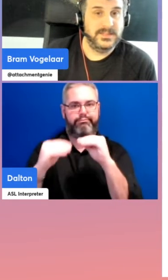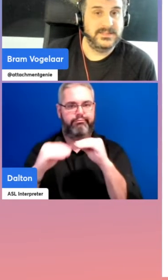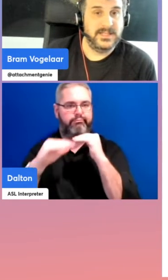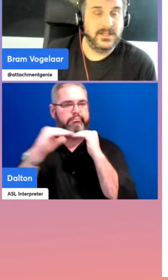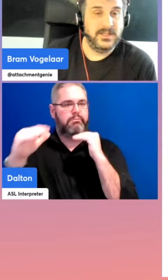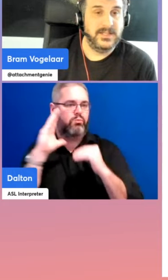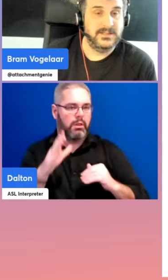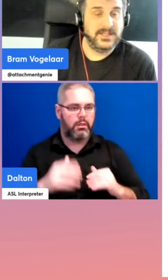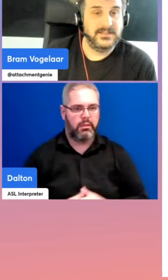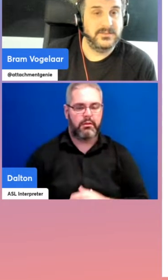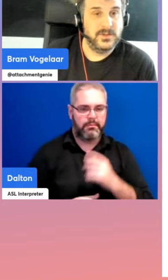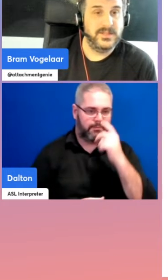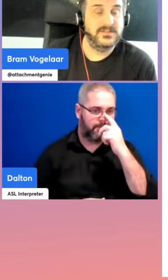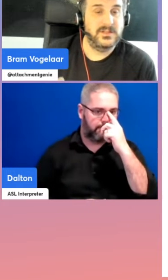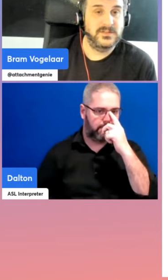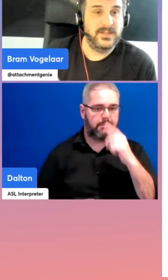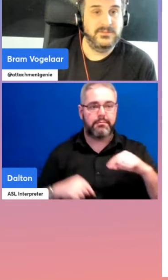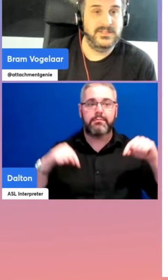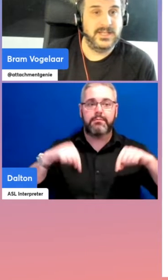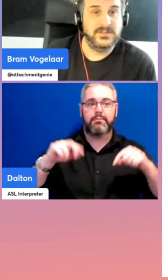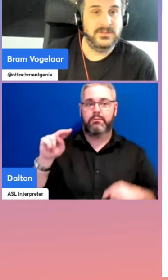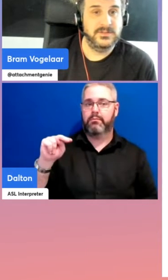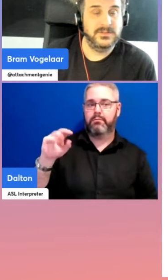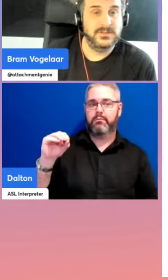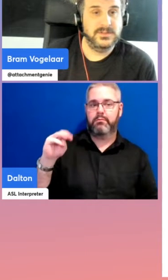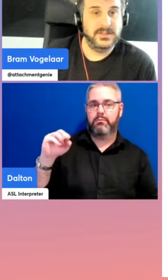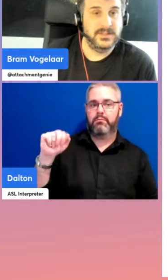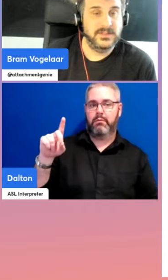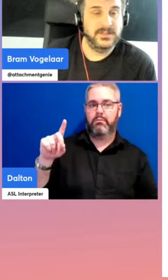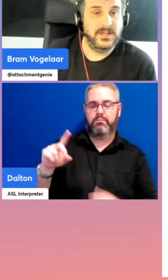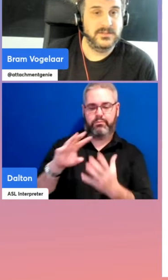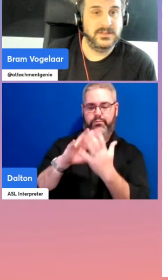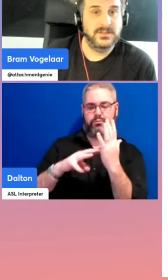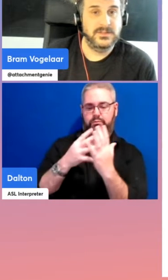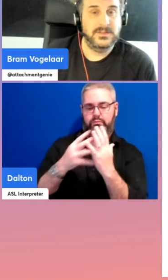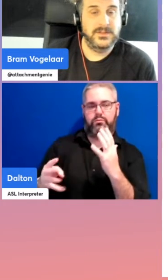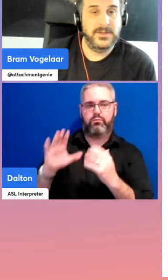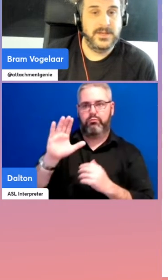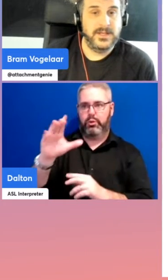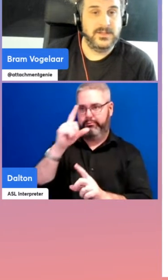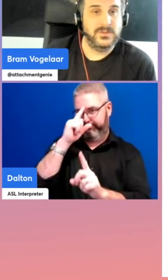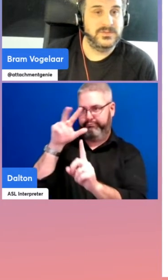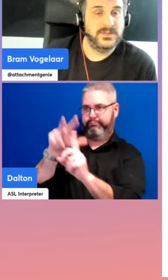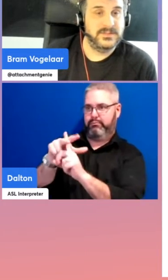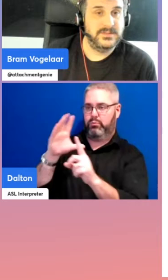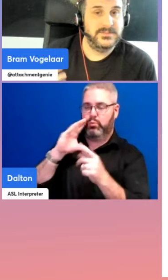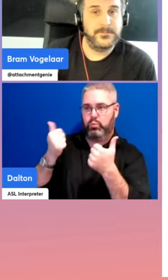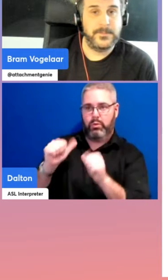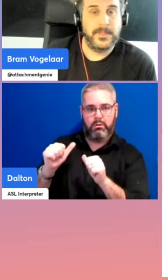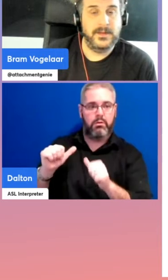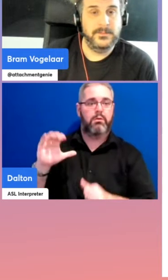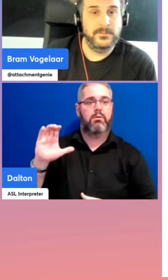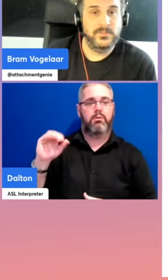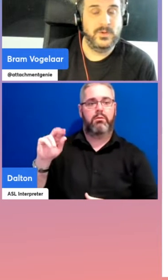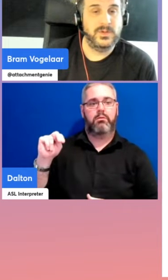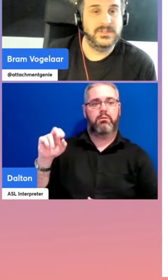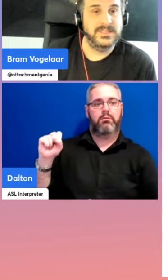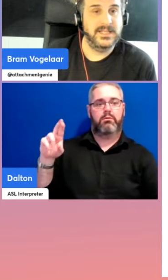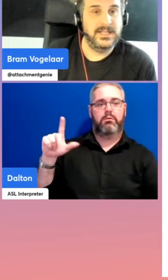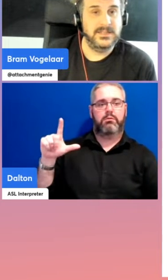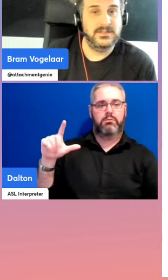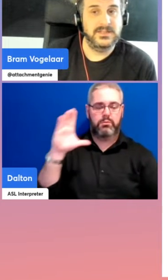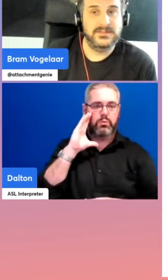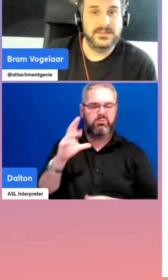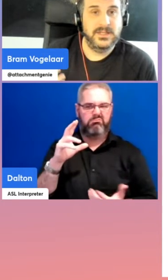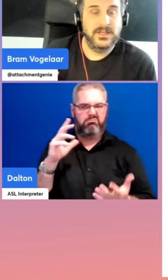So in this case, in the case of Nomad, it's going to try and reschedule the task. And in Consul, it's well, we're going to